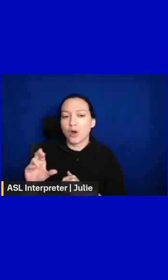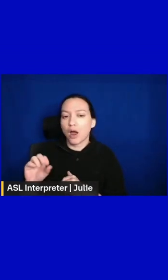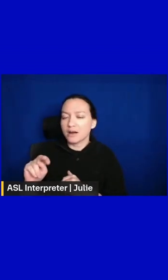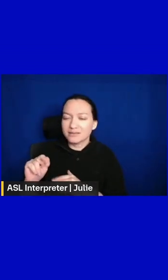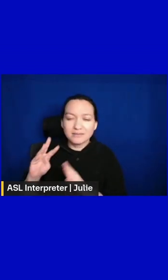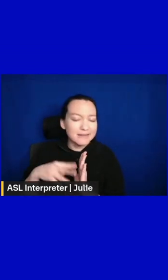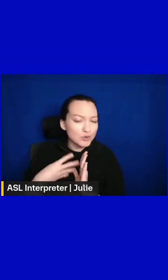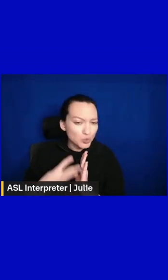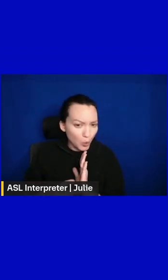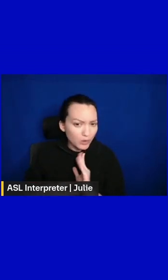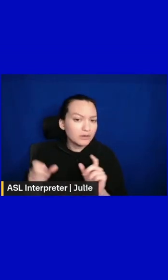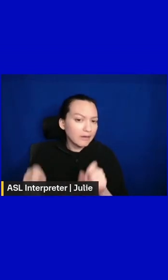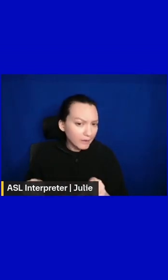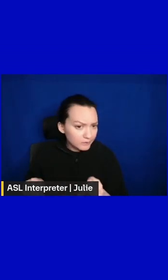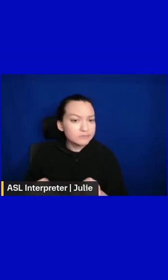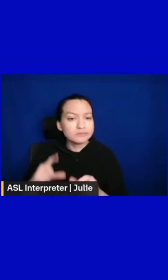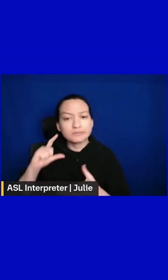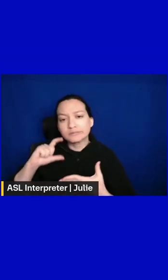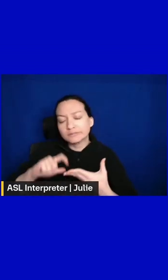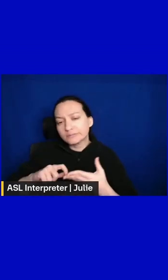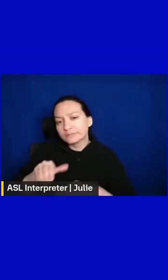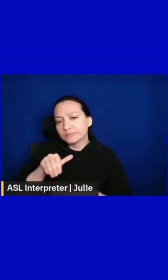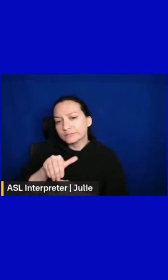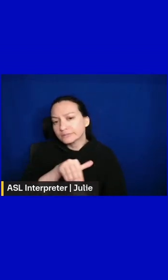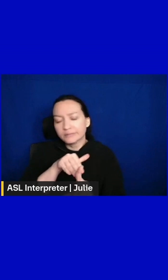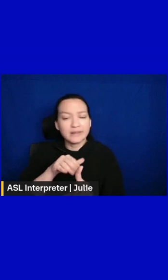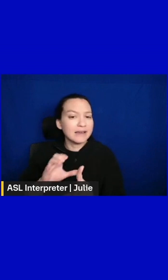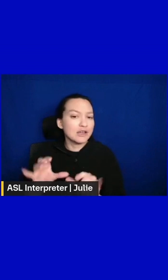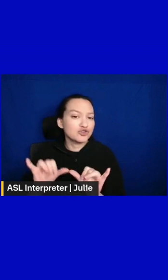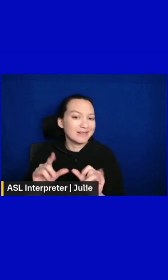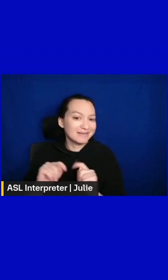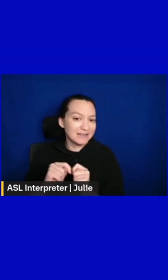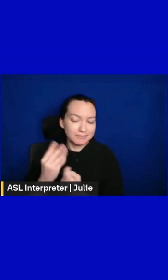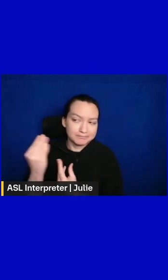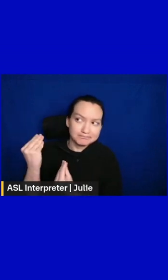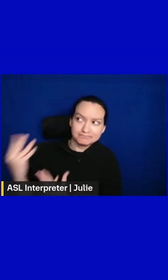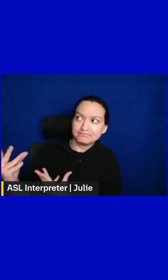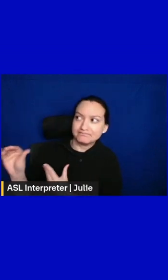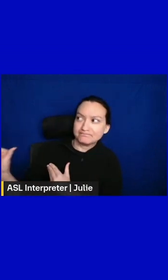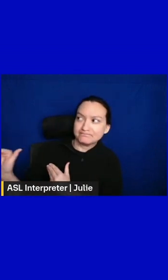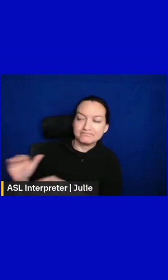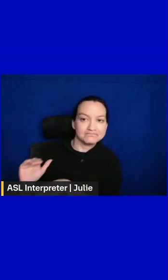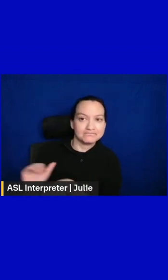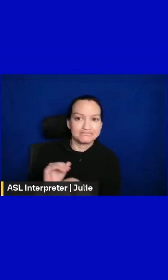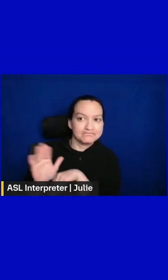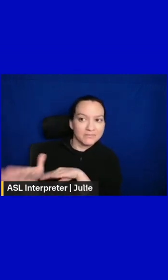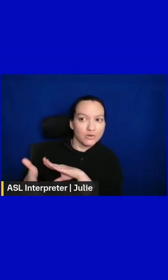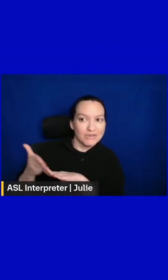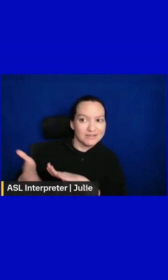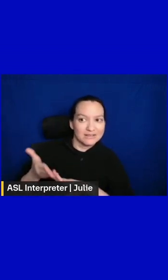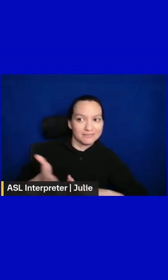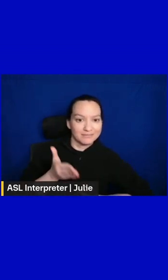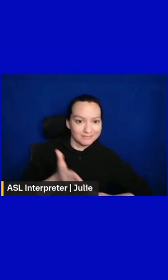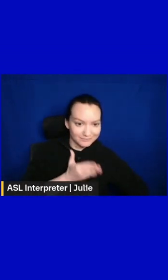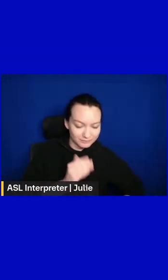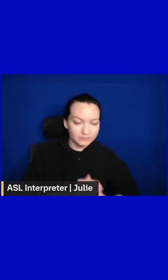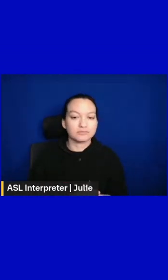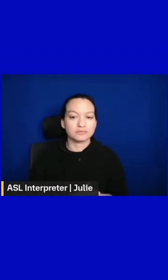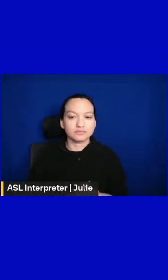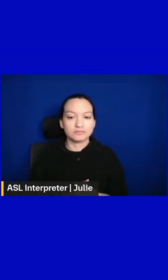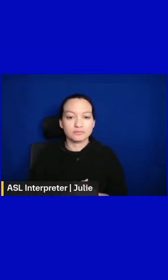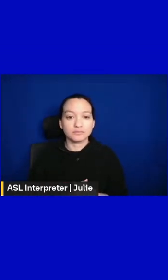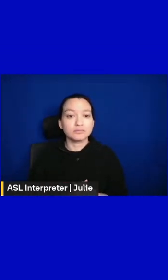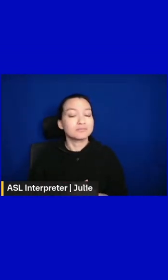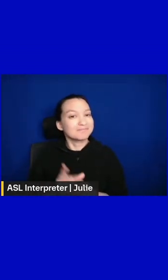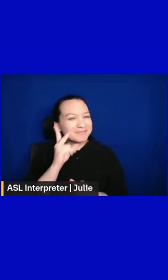schedule and allow that to notify your engineering teams as part of nightly runs. So let's